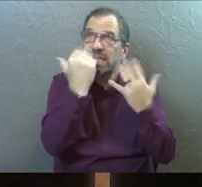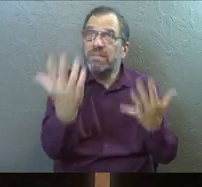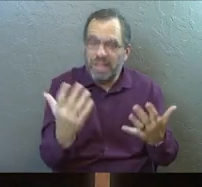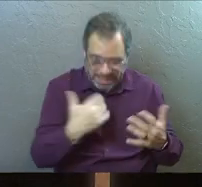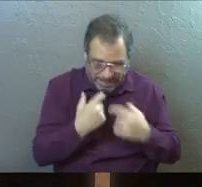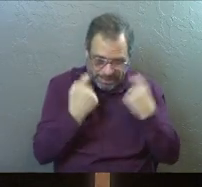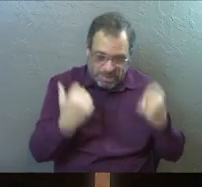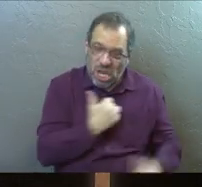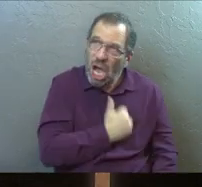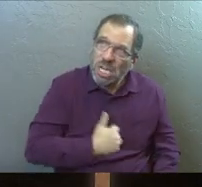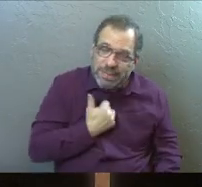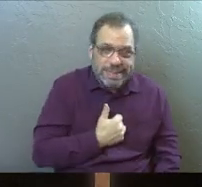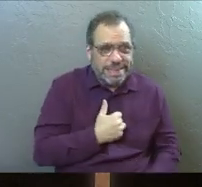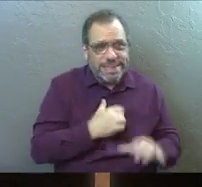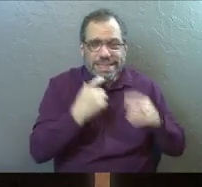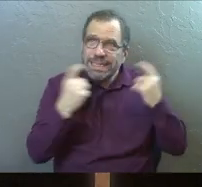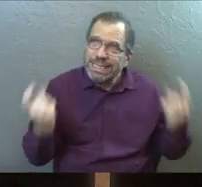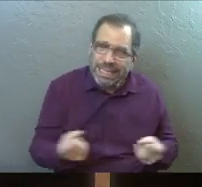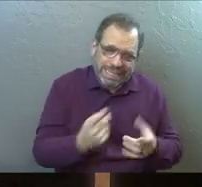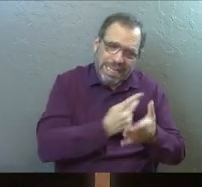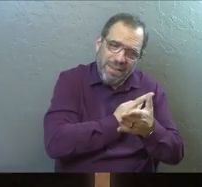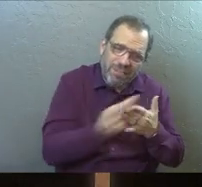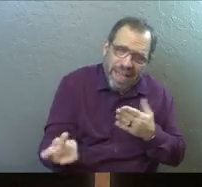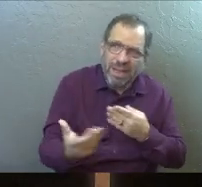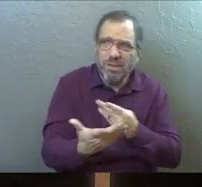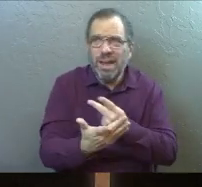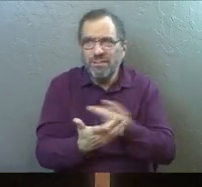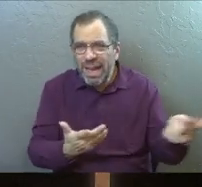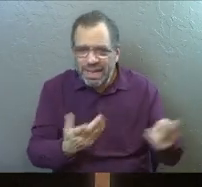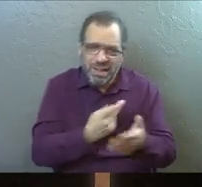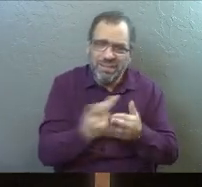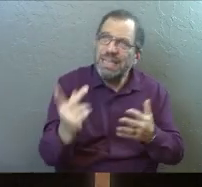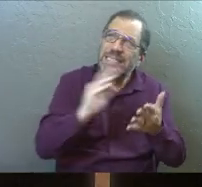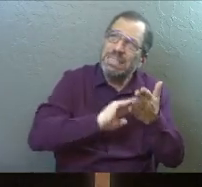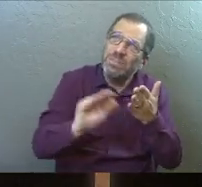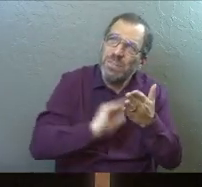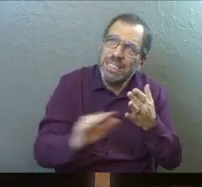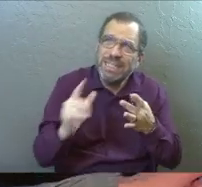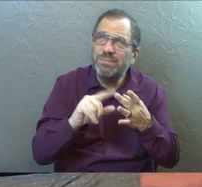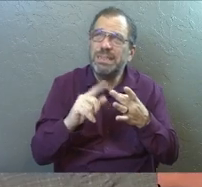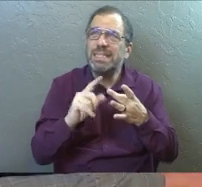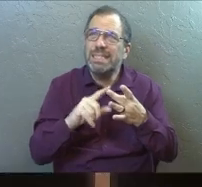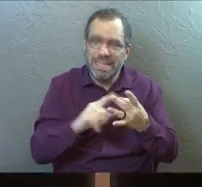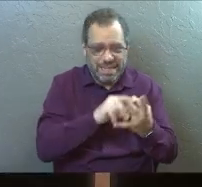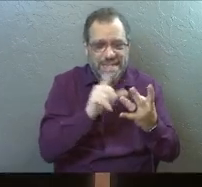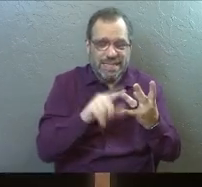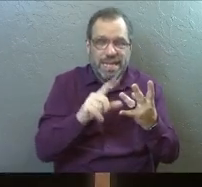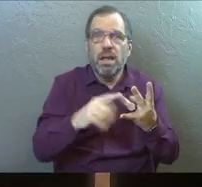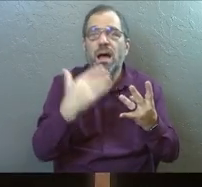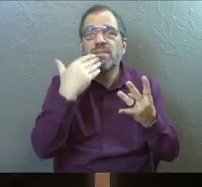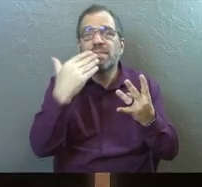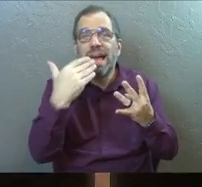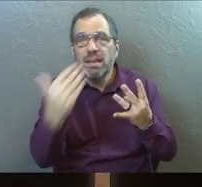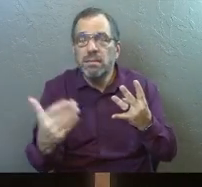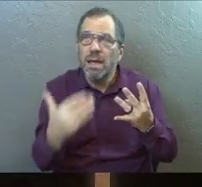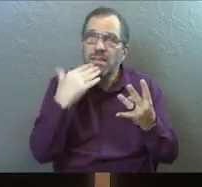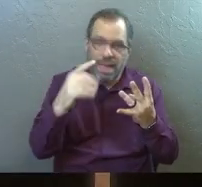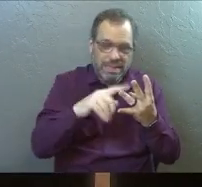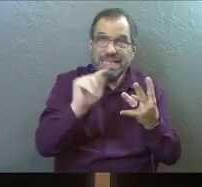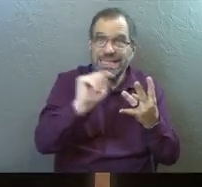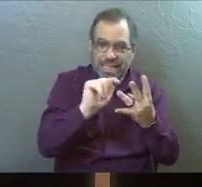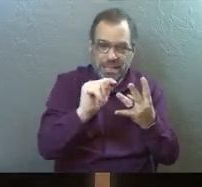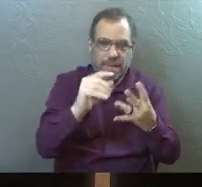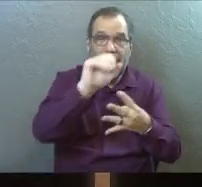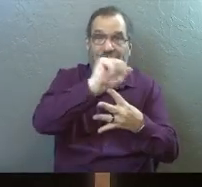things that I'm sorry for. These are the things that I failed at. And I know I failed at. Would you forgive me for these things? And then Thanksgiving, I start getting